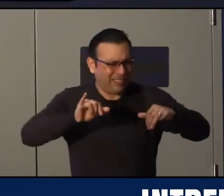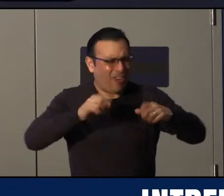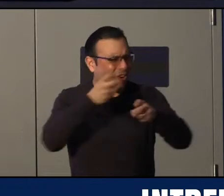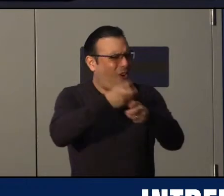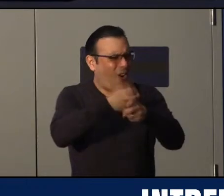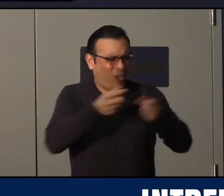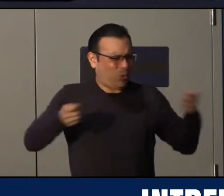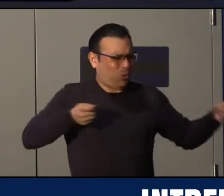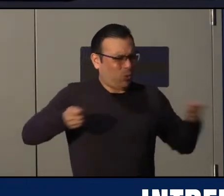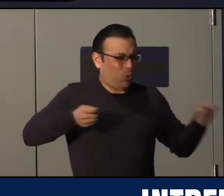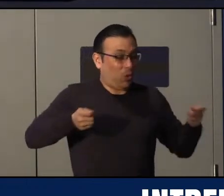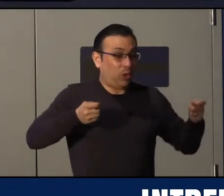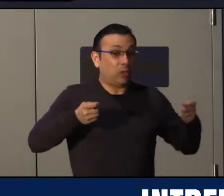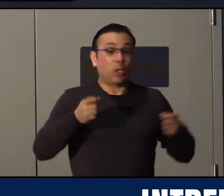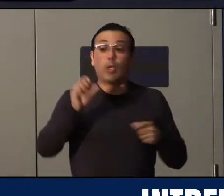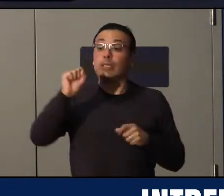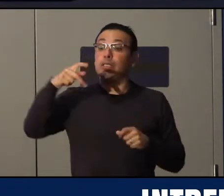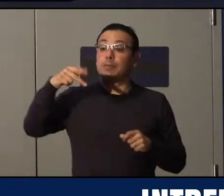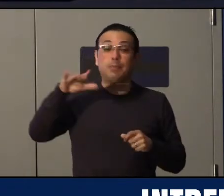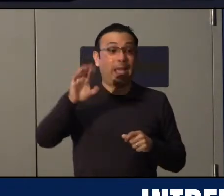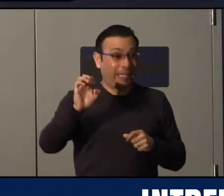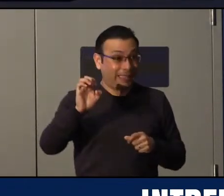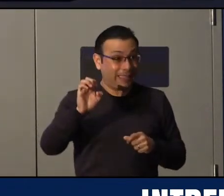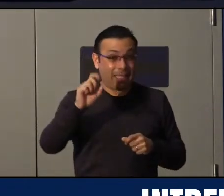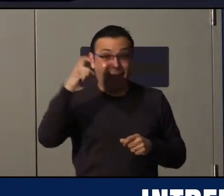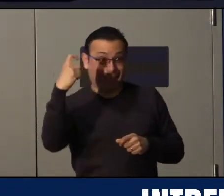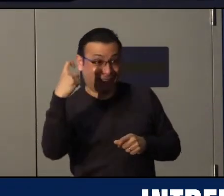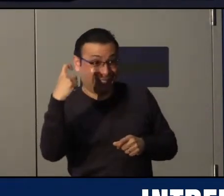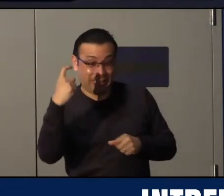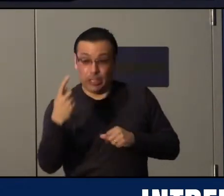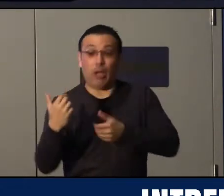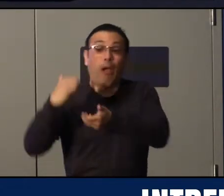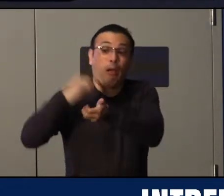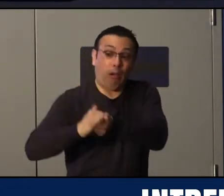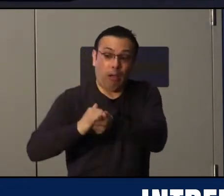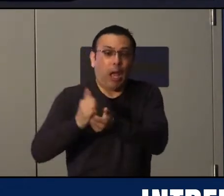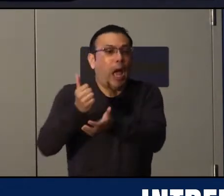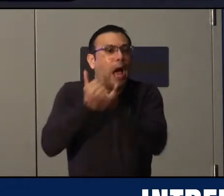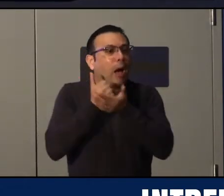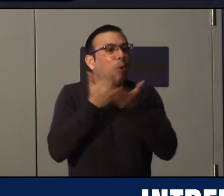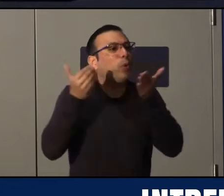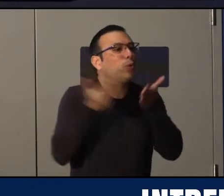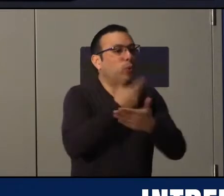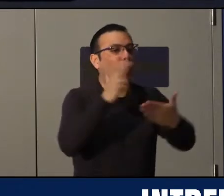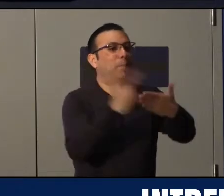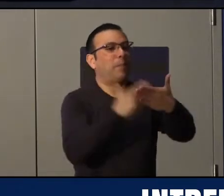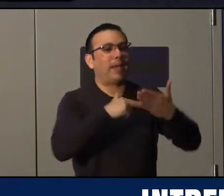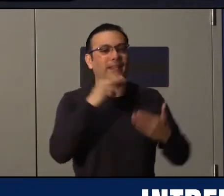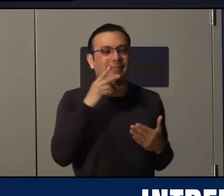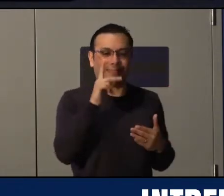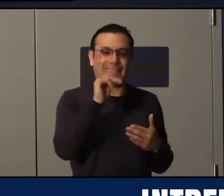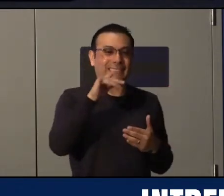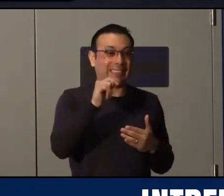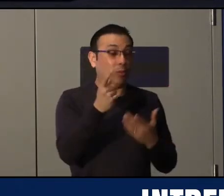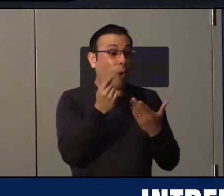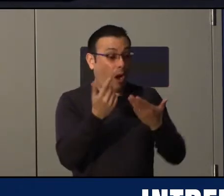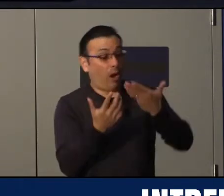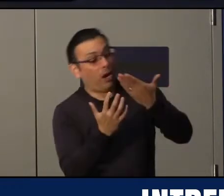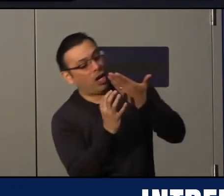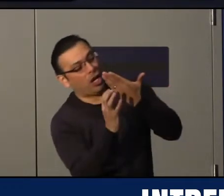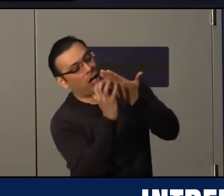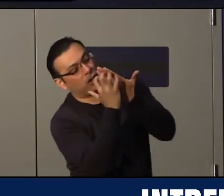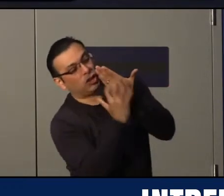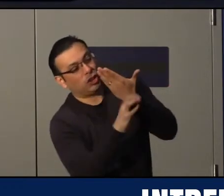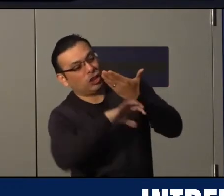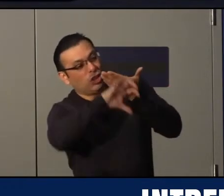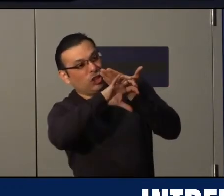a painting kit that had Velcro, so I could Velcro everything and stick it to stuff so it wouldn't float away. But I did